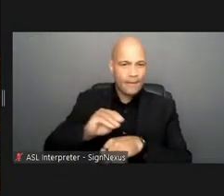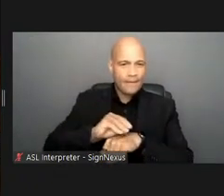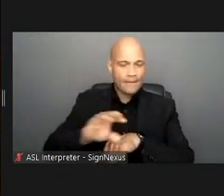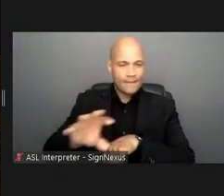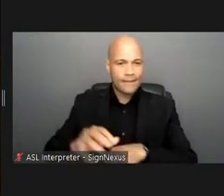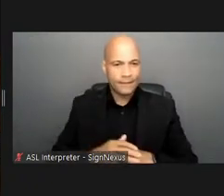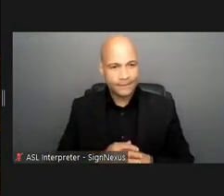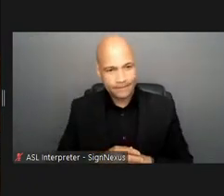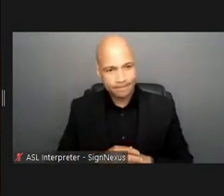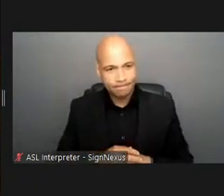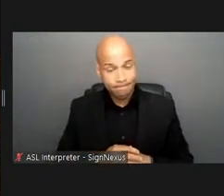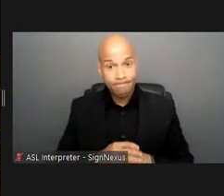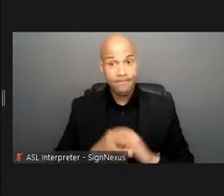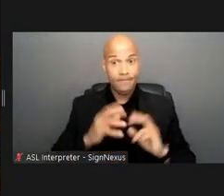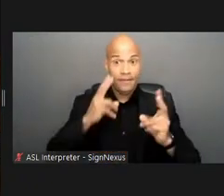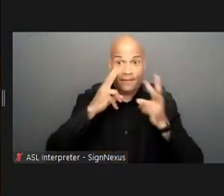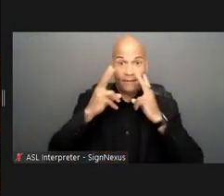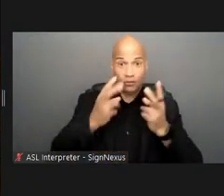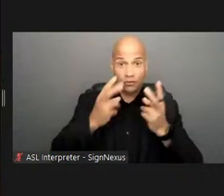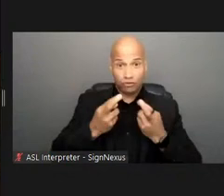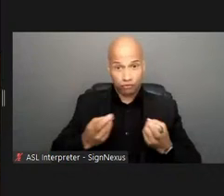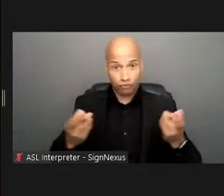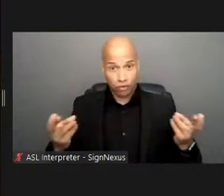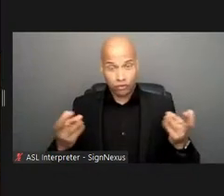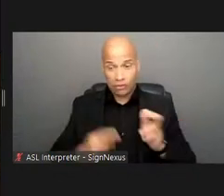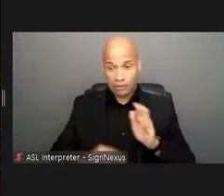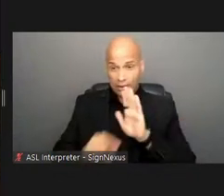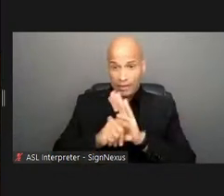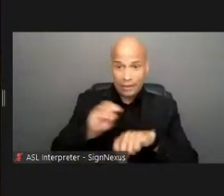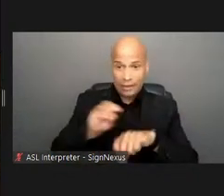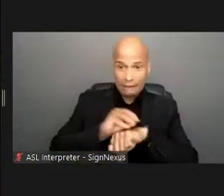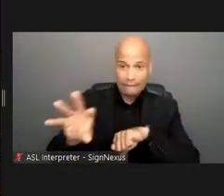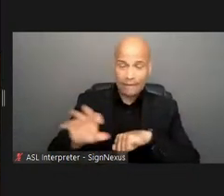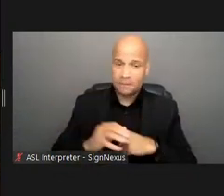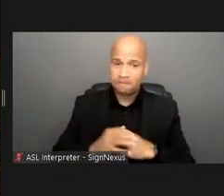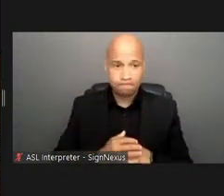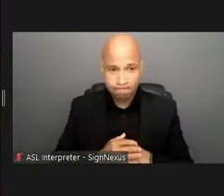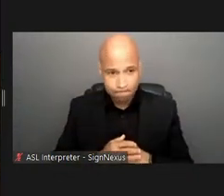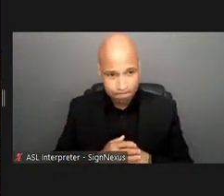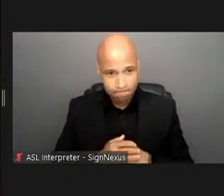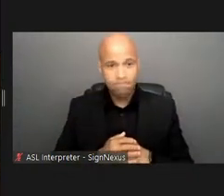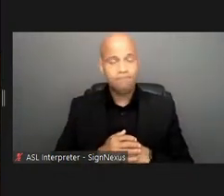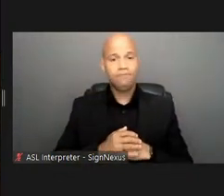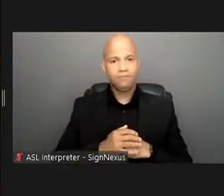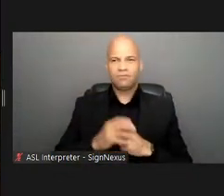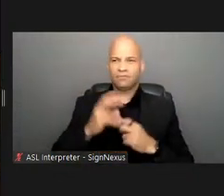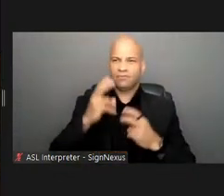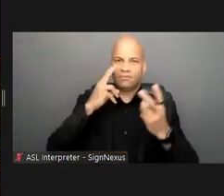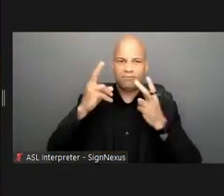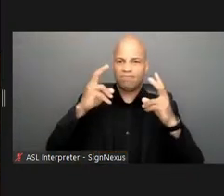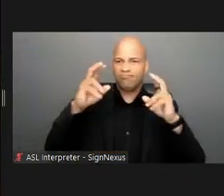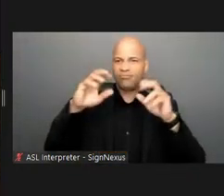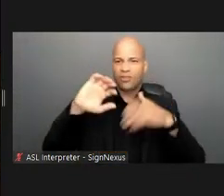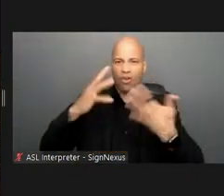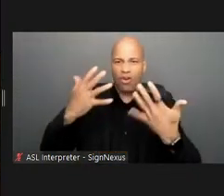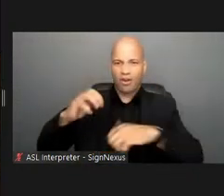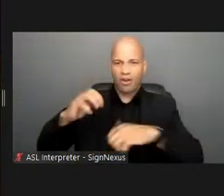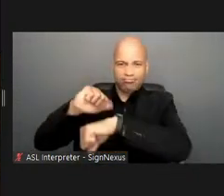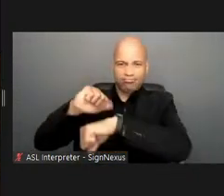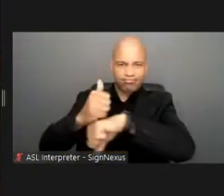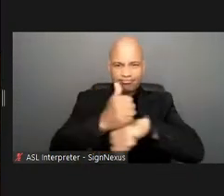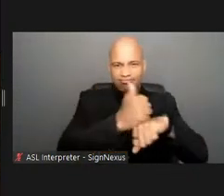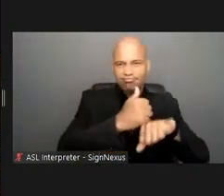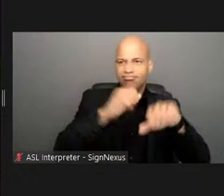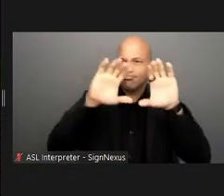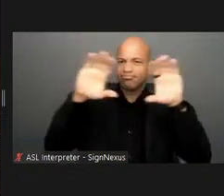with respect to visual resources there were also no adverse effects infrastructure is similar in form to street light poles sign poles or